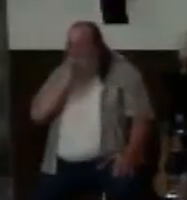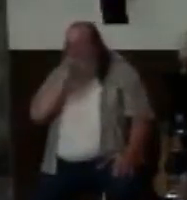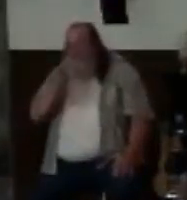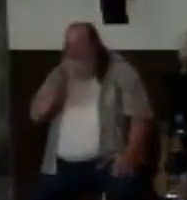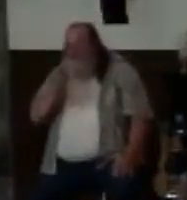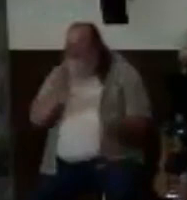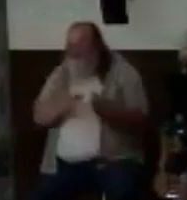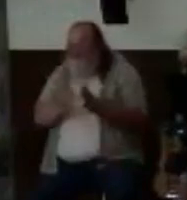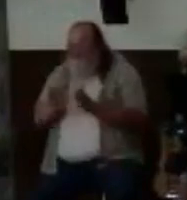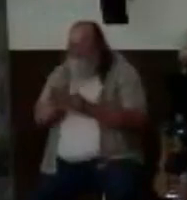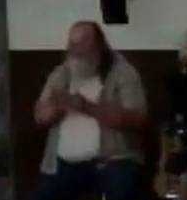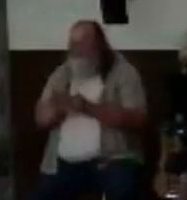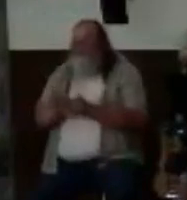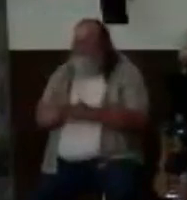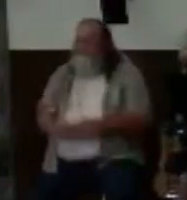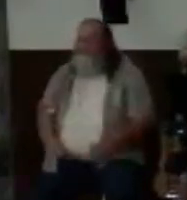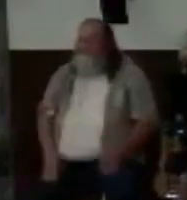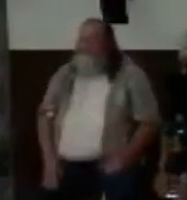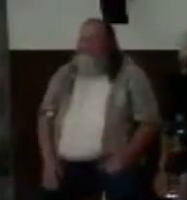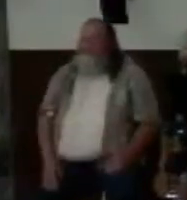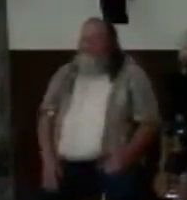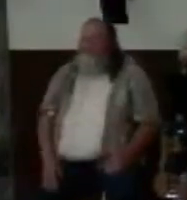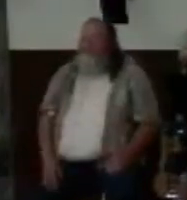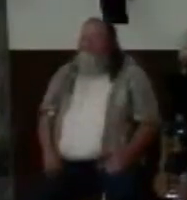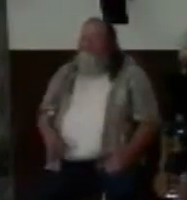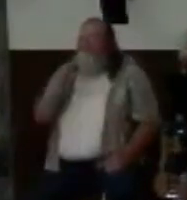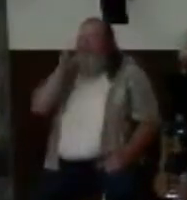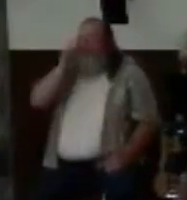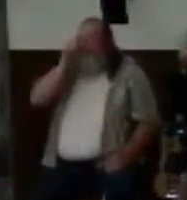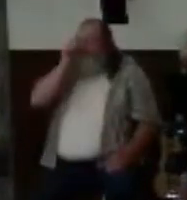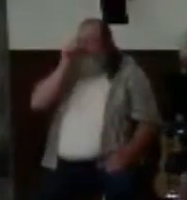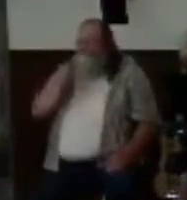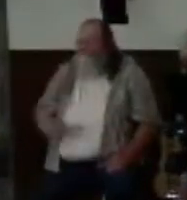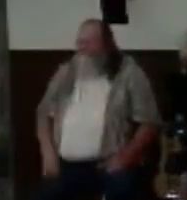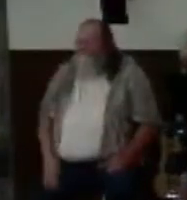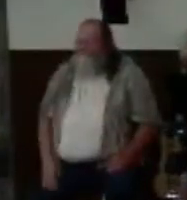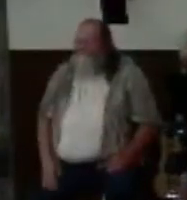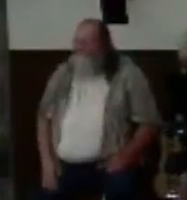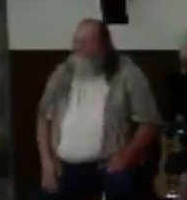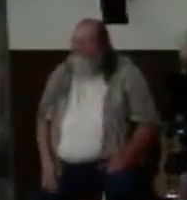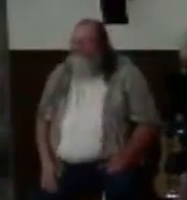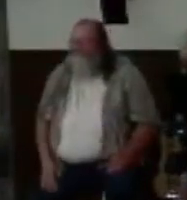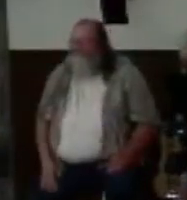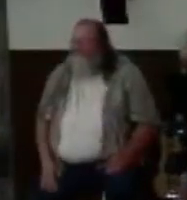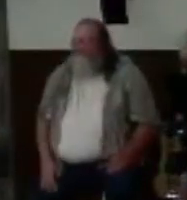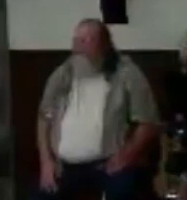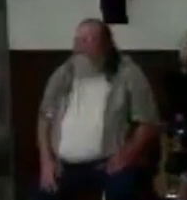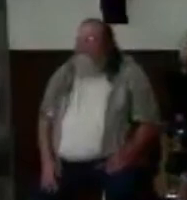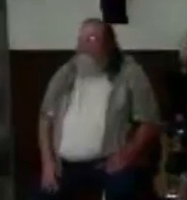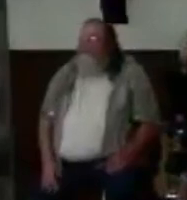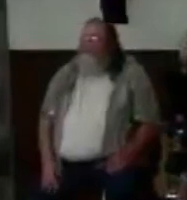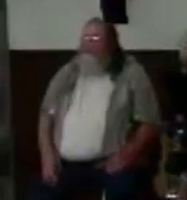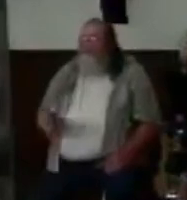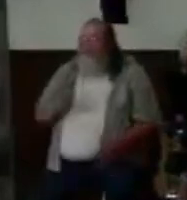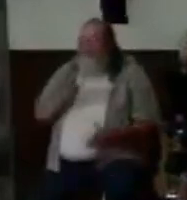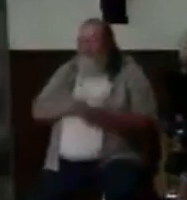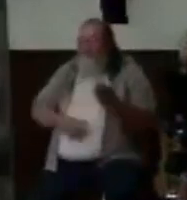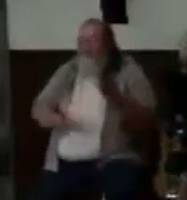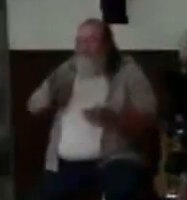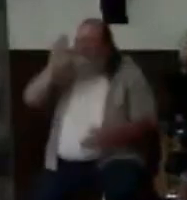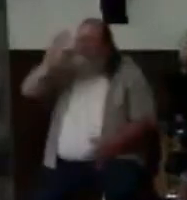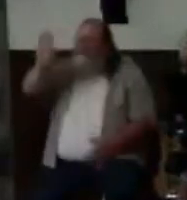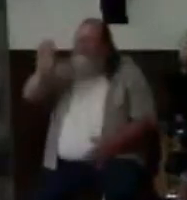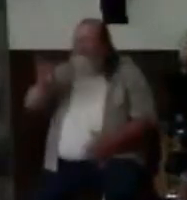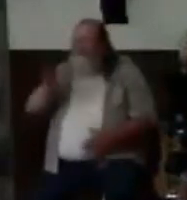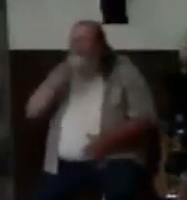Anyone who believes in me may come and drink. For the scriptures declare, what scriptures? The scripture you're reciting right now.